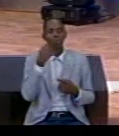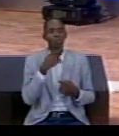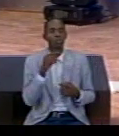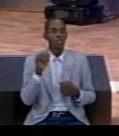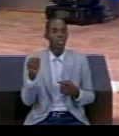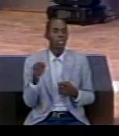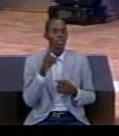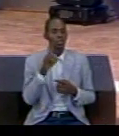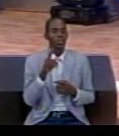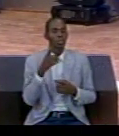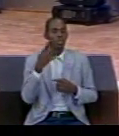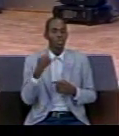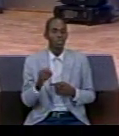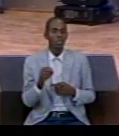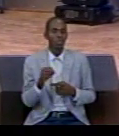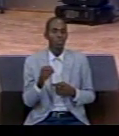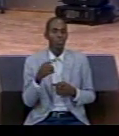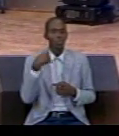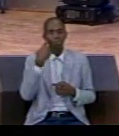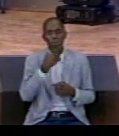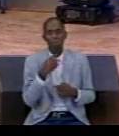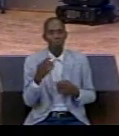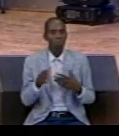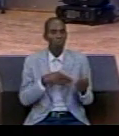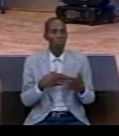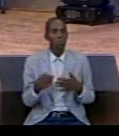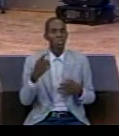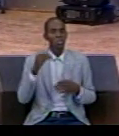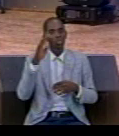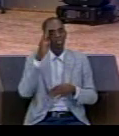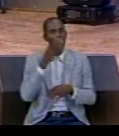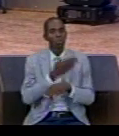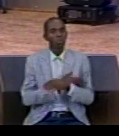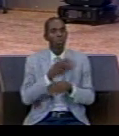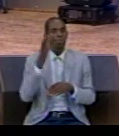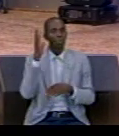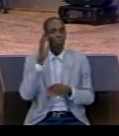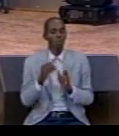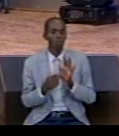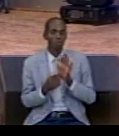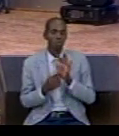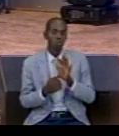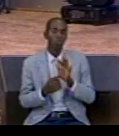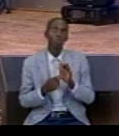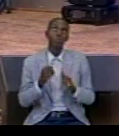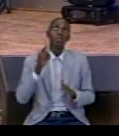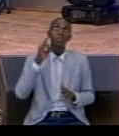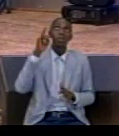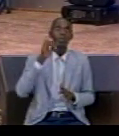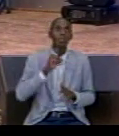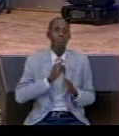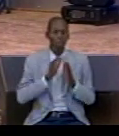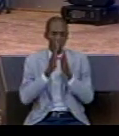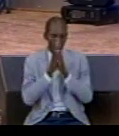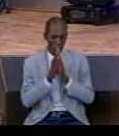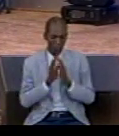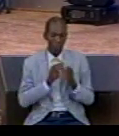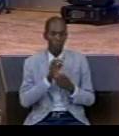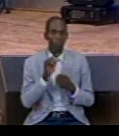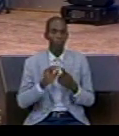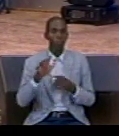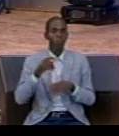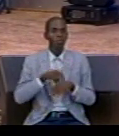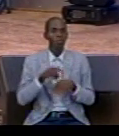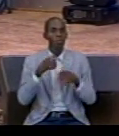whomsoever the Son will reveal him. I pray that when your time comes, there